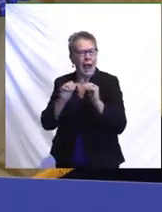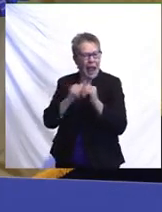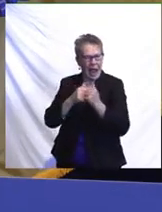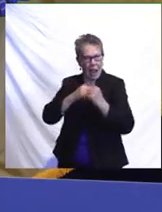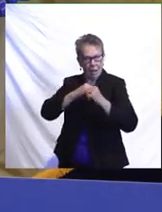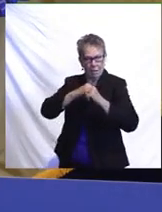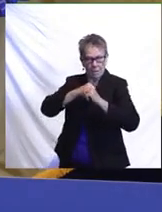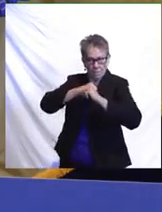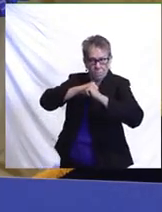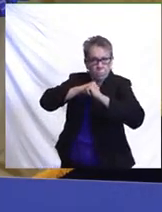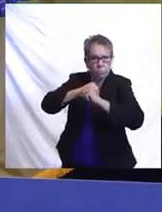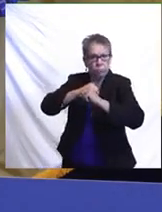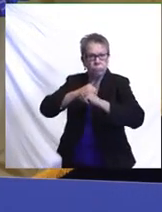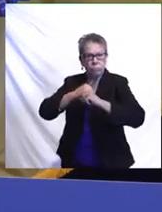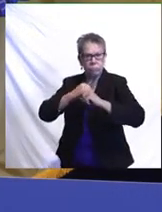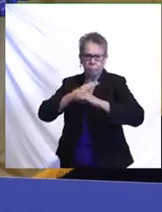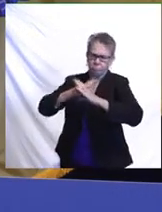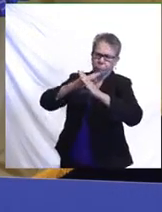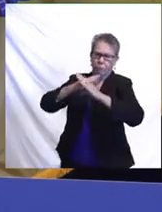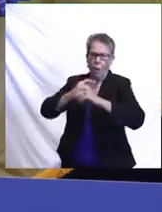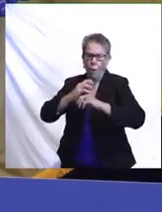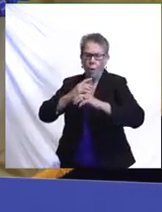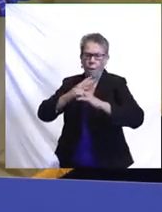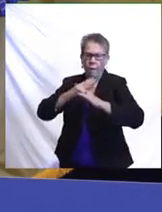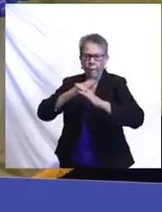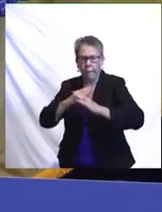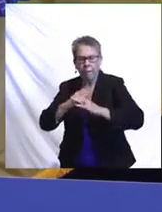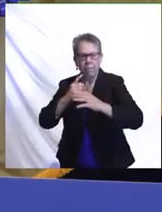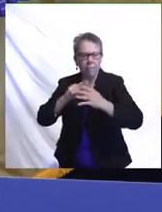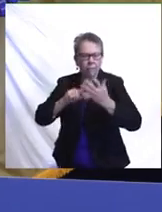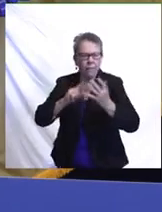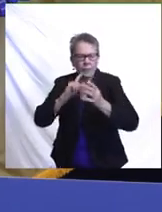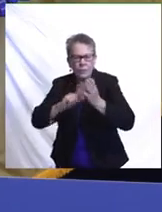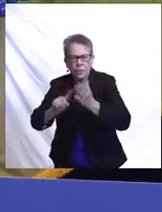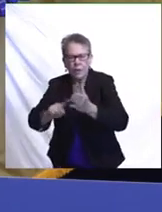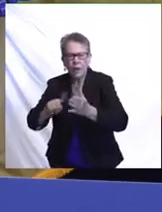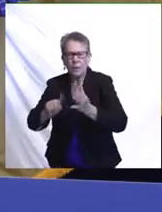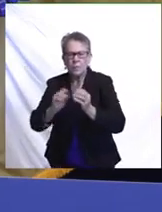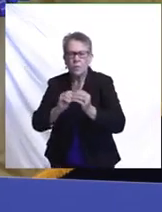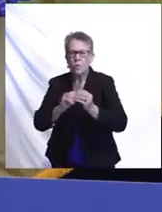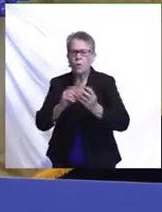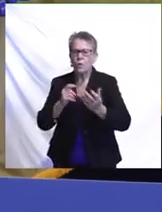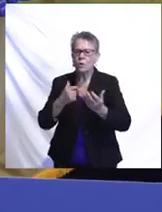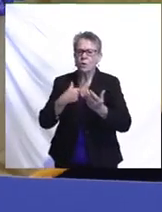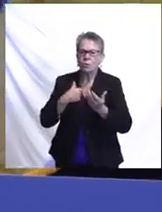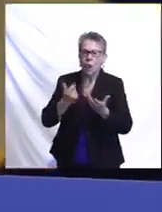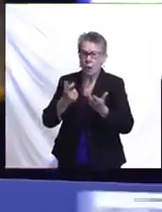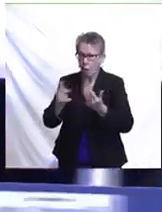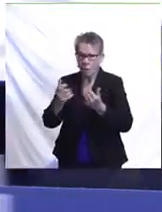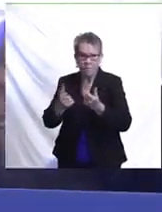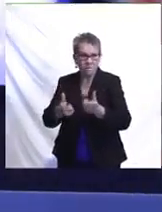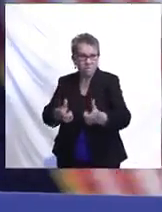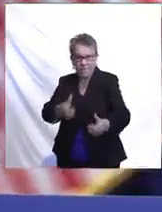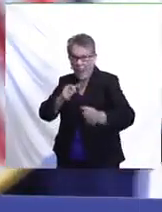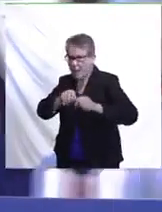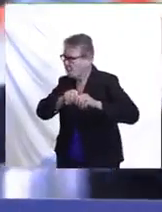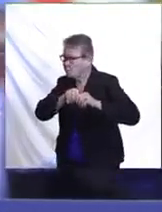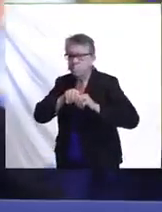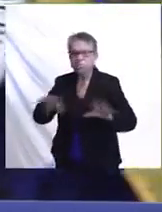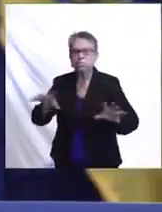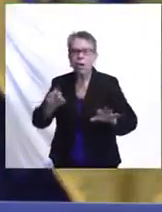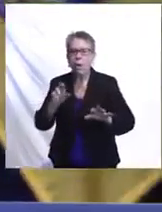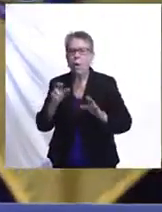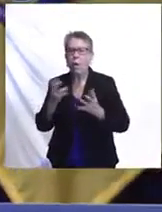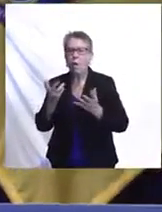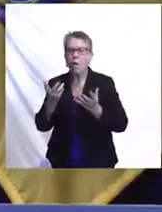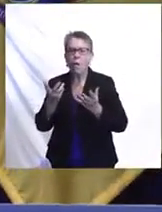impact of Omicron on transmissibility, vaccine effectiveness, and the scope of illness. Tina, thank you for that. Judy, anything